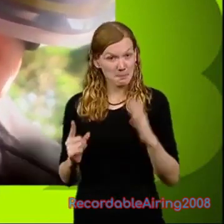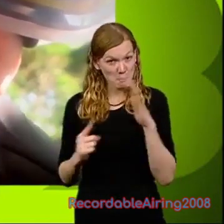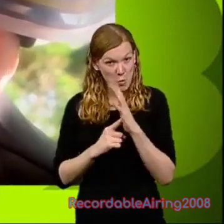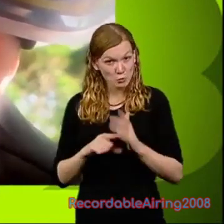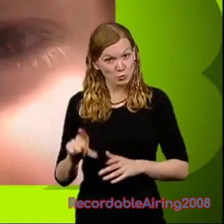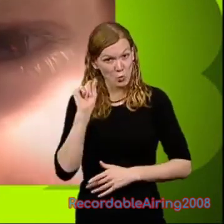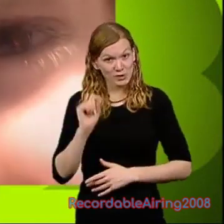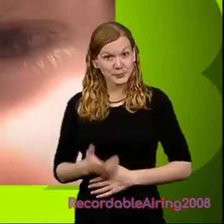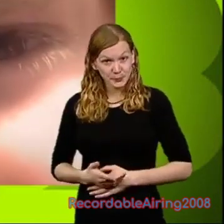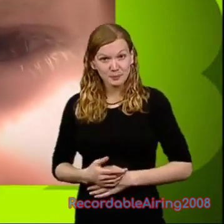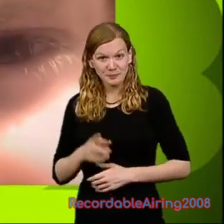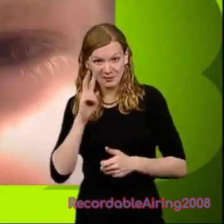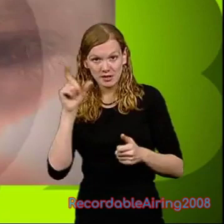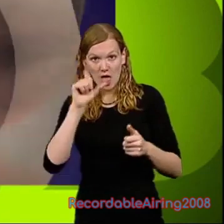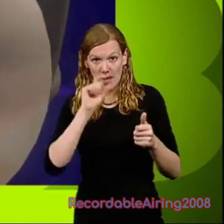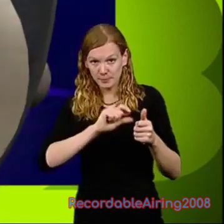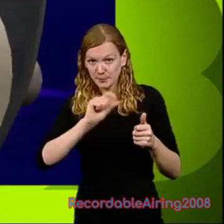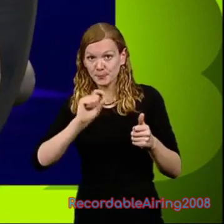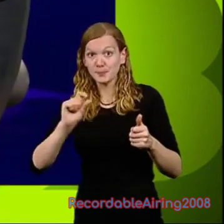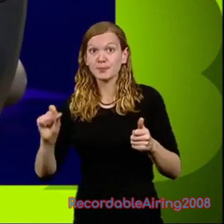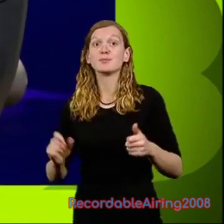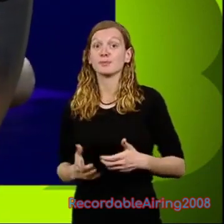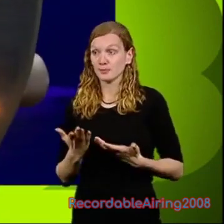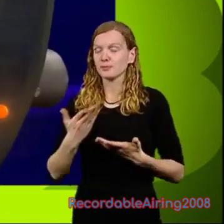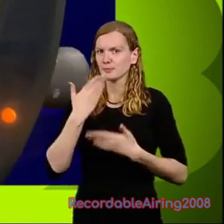coloured button for the tune you want to hear again.